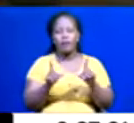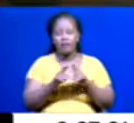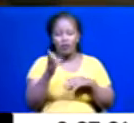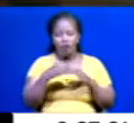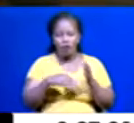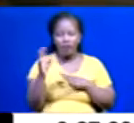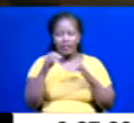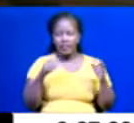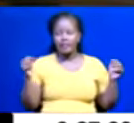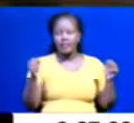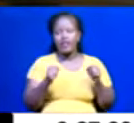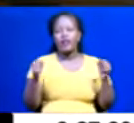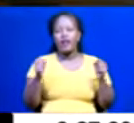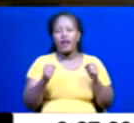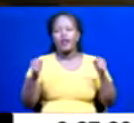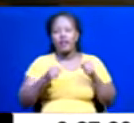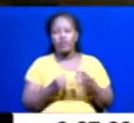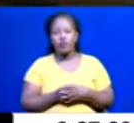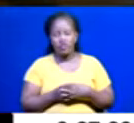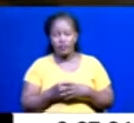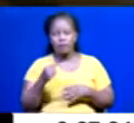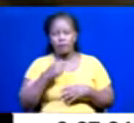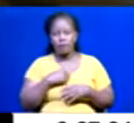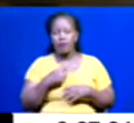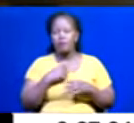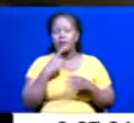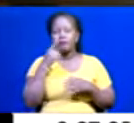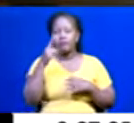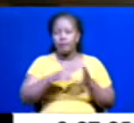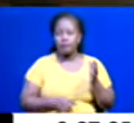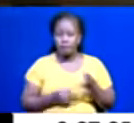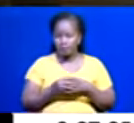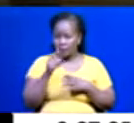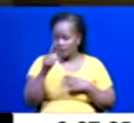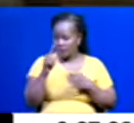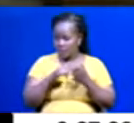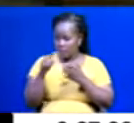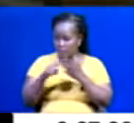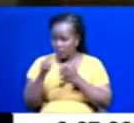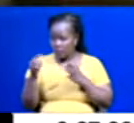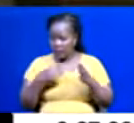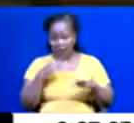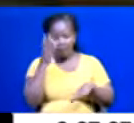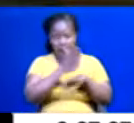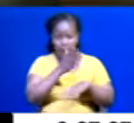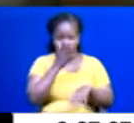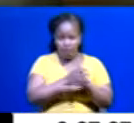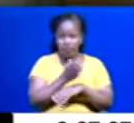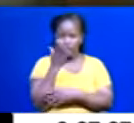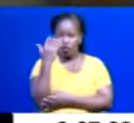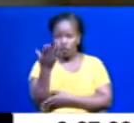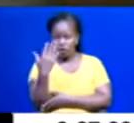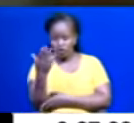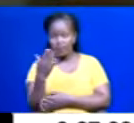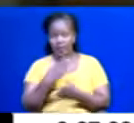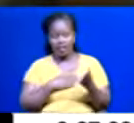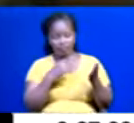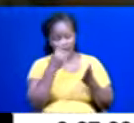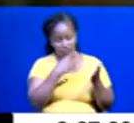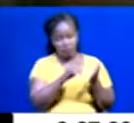Nanyuki. I therefore find that the offence of uttering a false document has also been proved against the